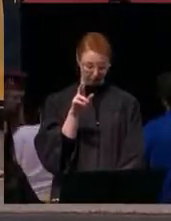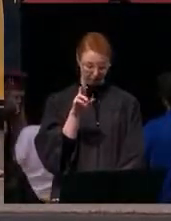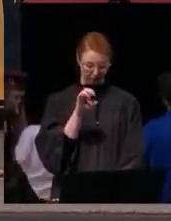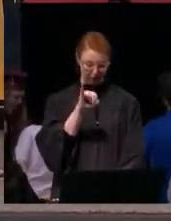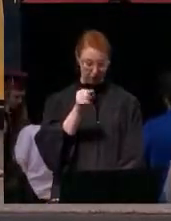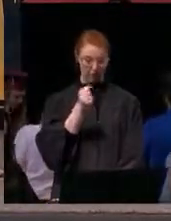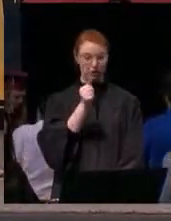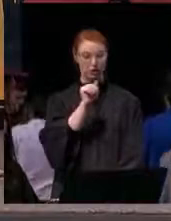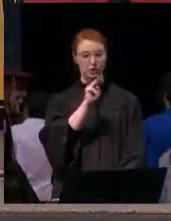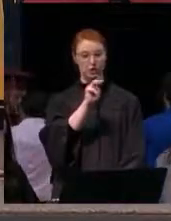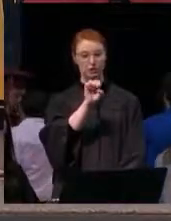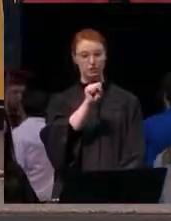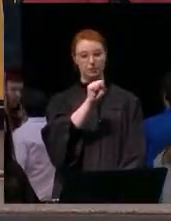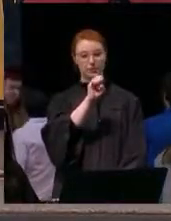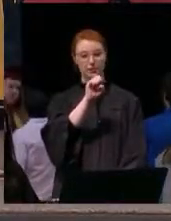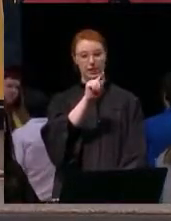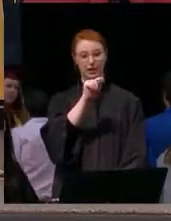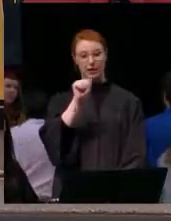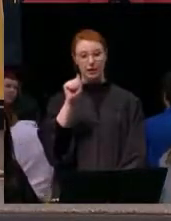Jamesetta Taylor.